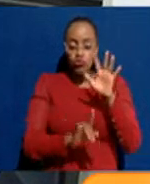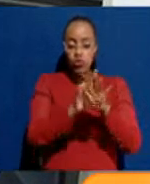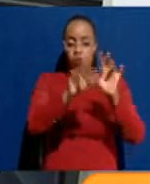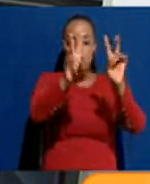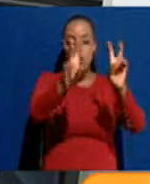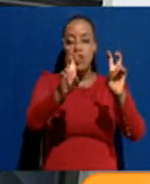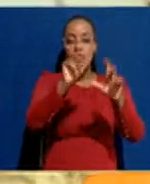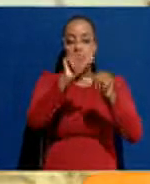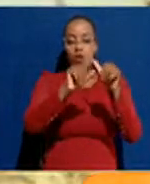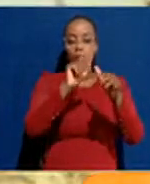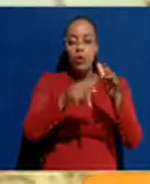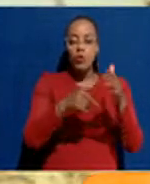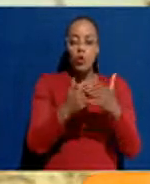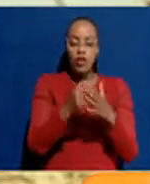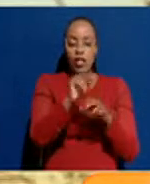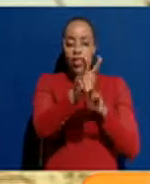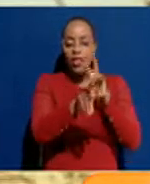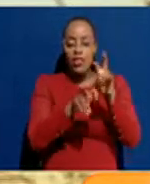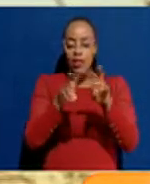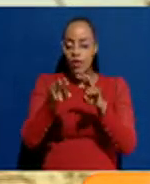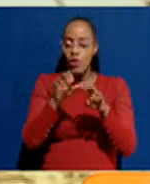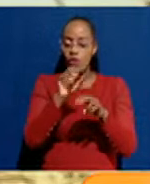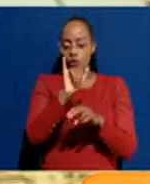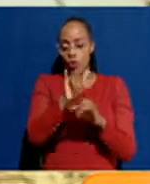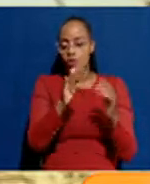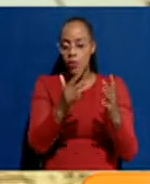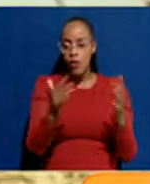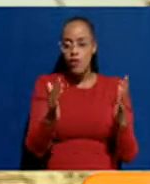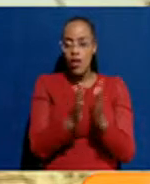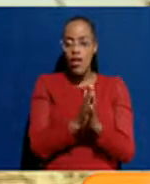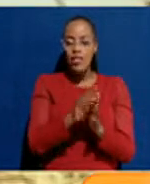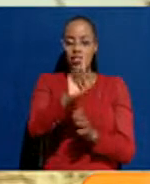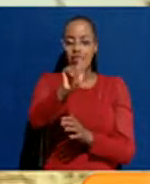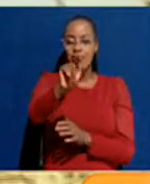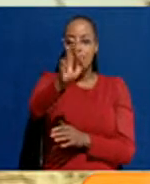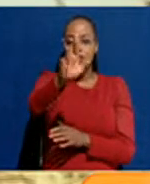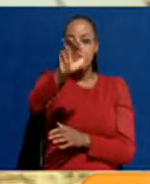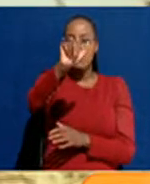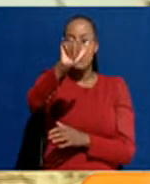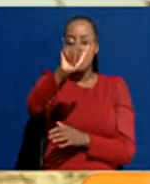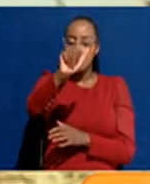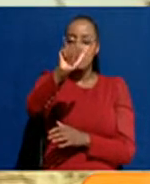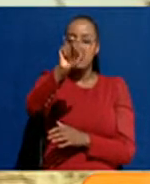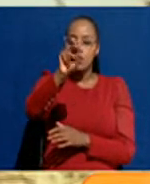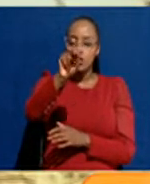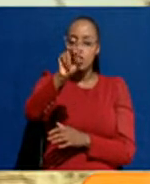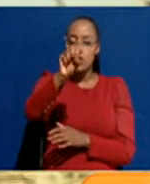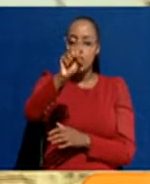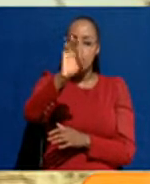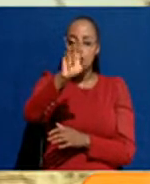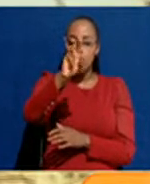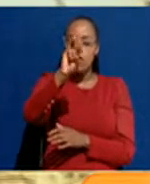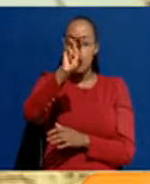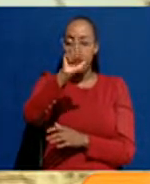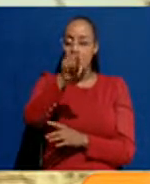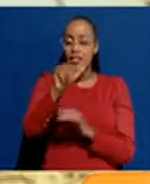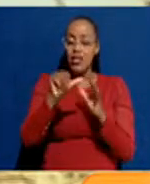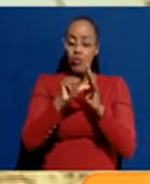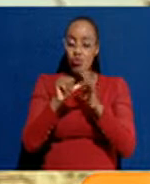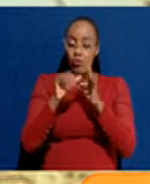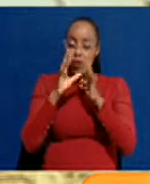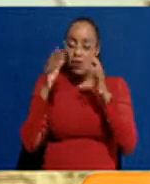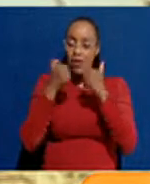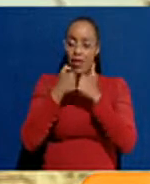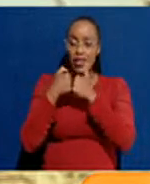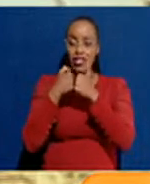of vandalism and of transformers. That's actually one of our very biggest challenges. But again,